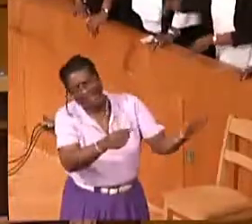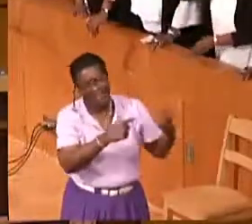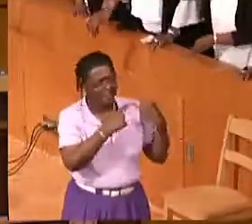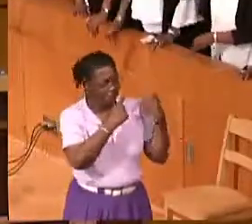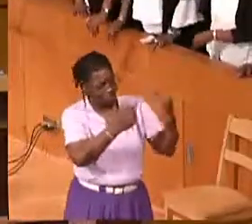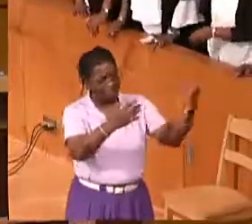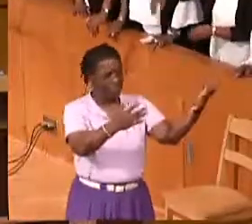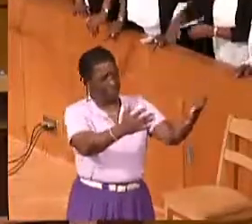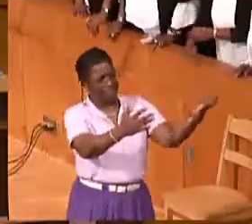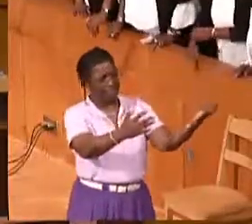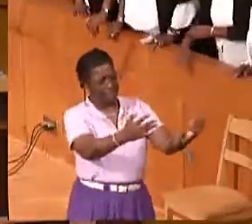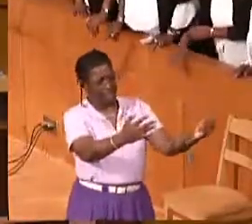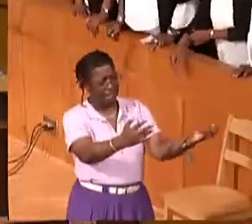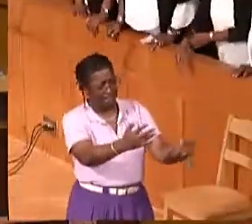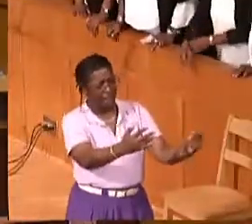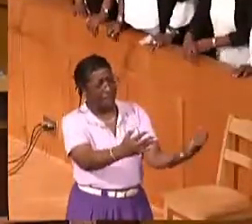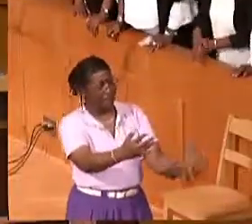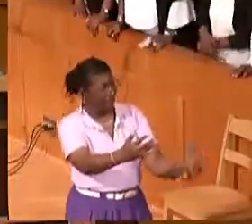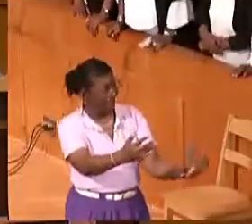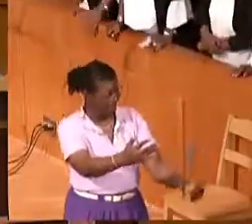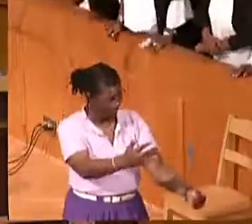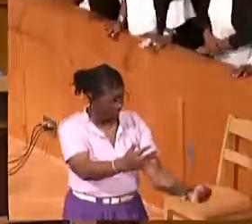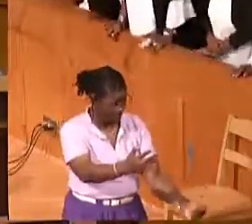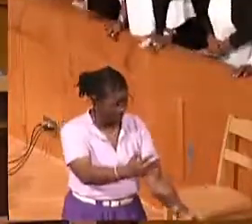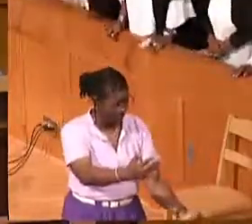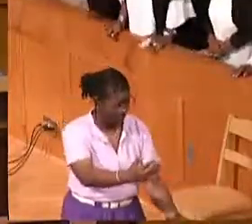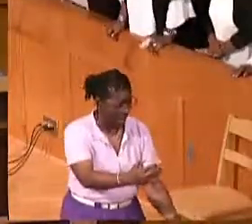yeah. Say yeah,